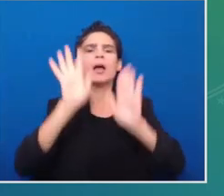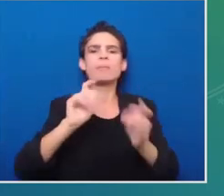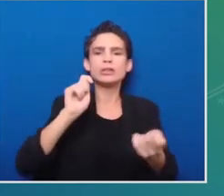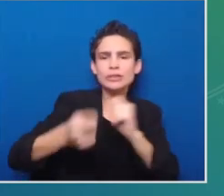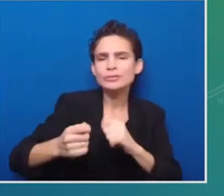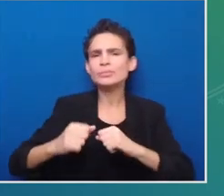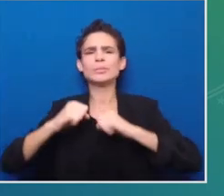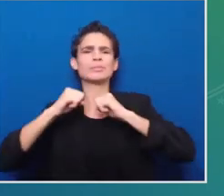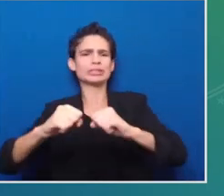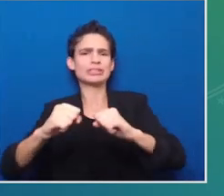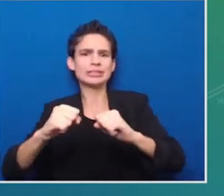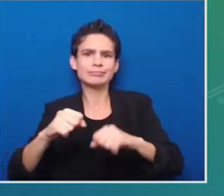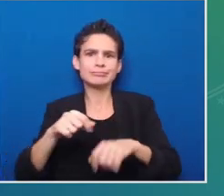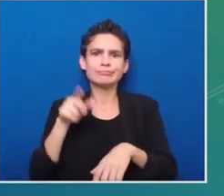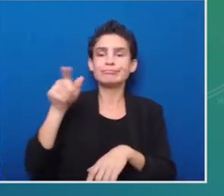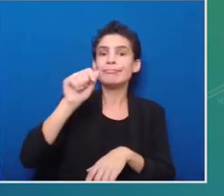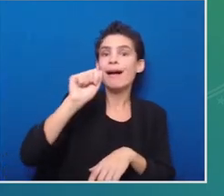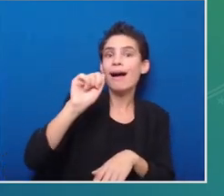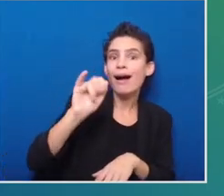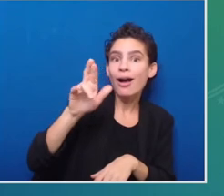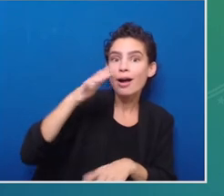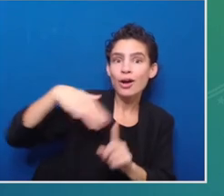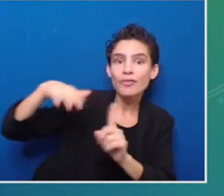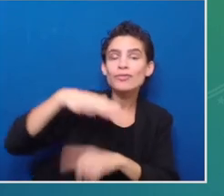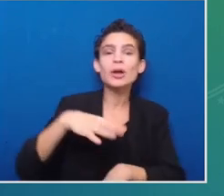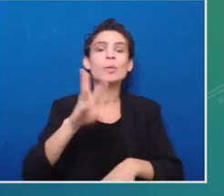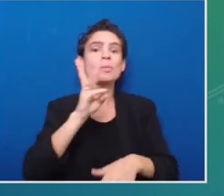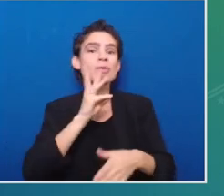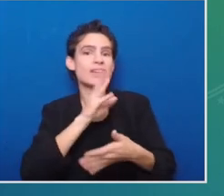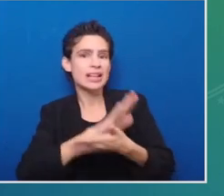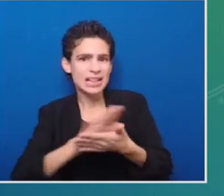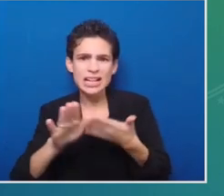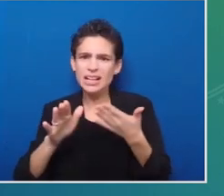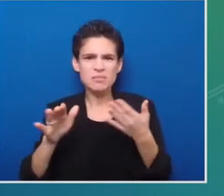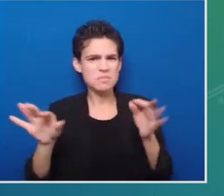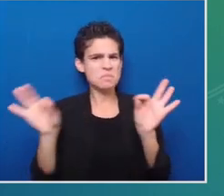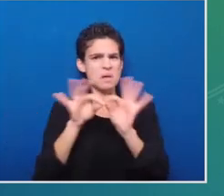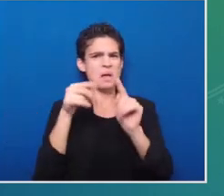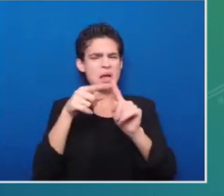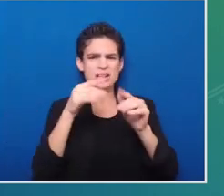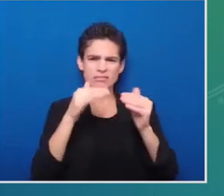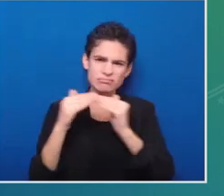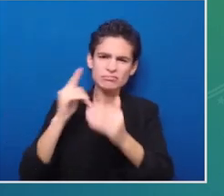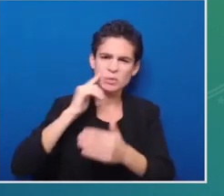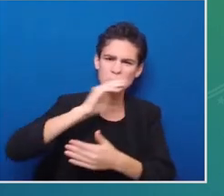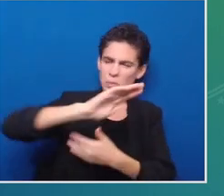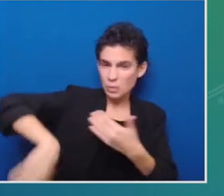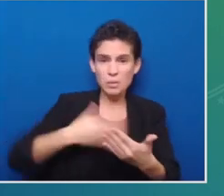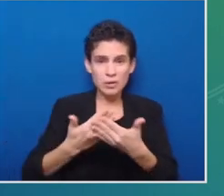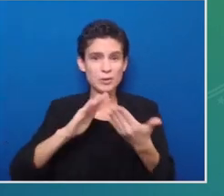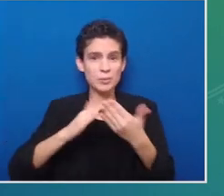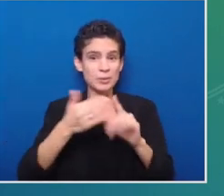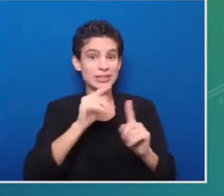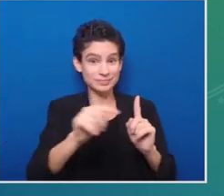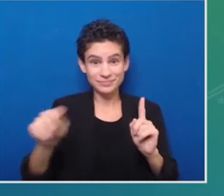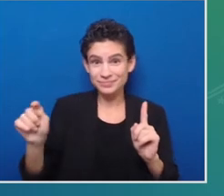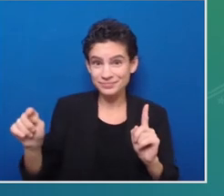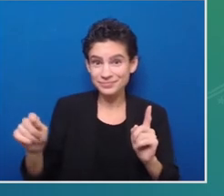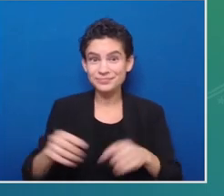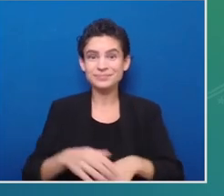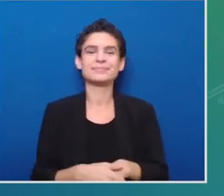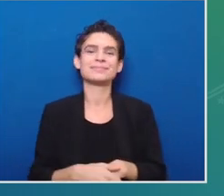an environmental justice framework that empowers people in all communities. But we also know that these